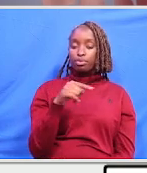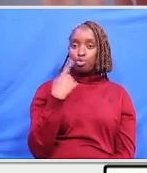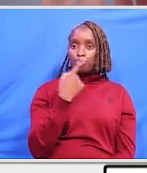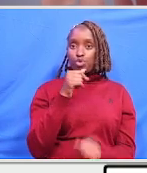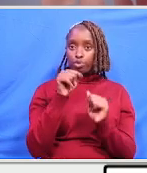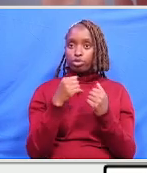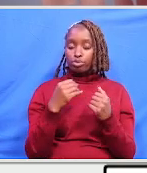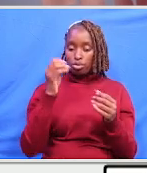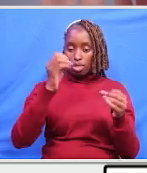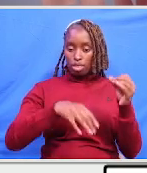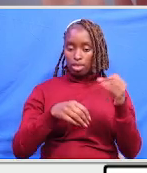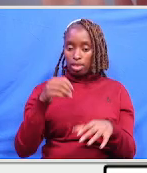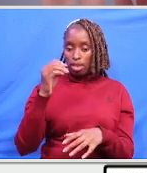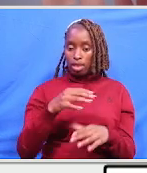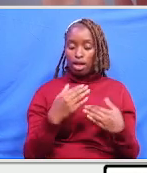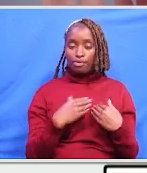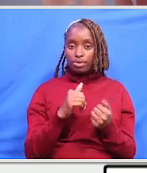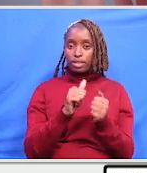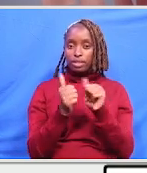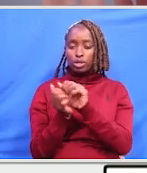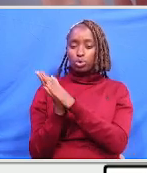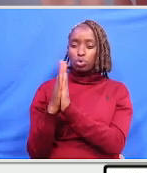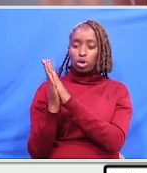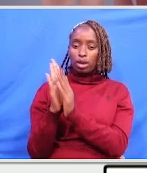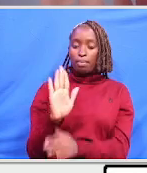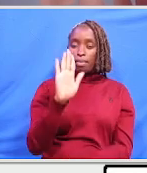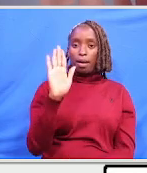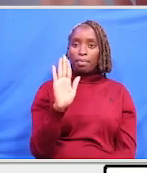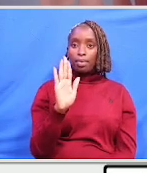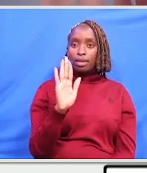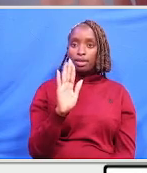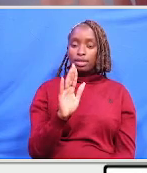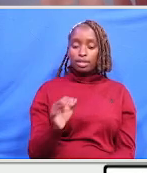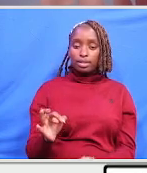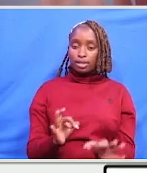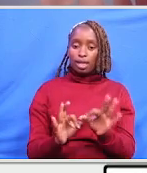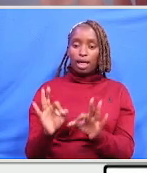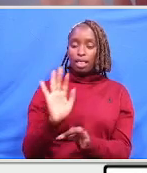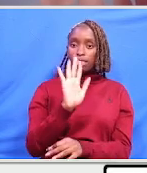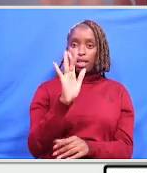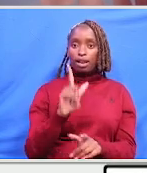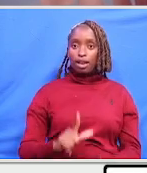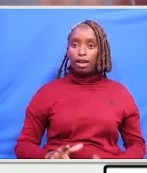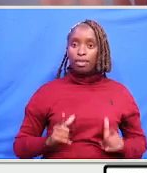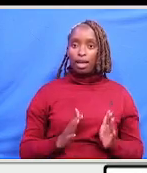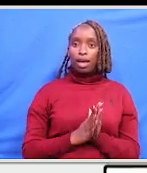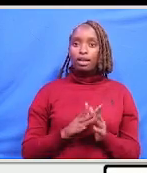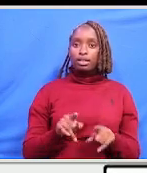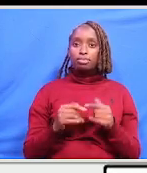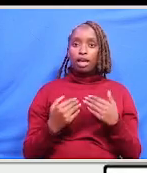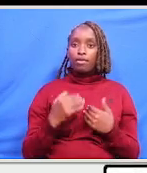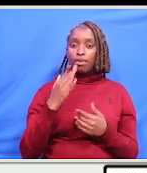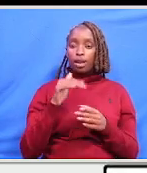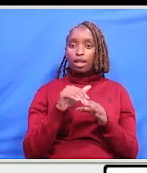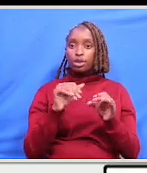able to contribute to changing their own story, their own lifestyle, and they will fit into the society.